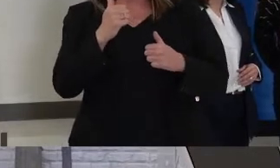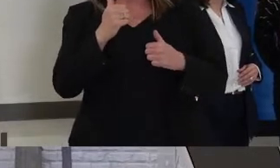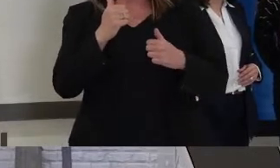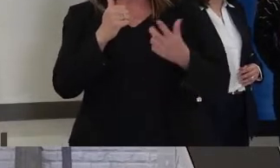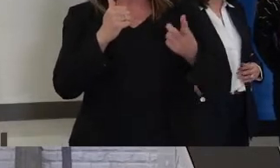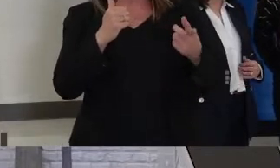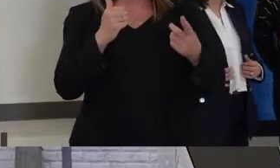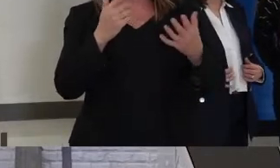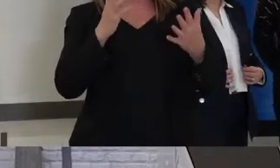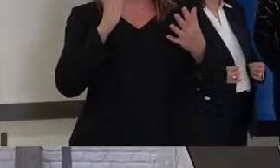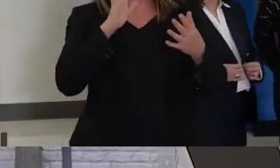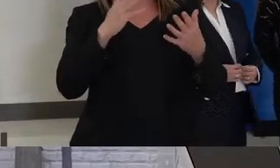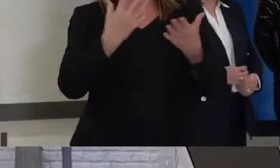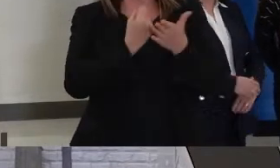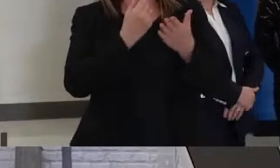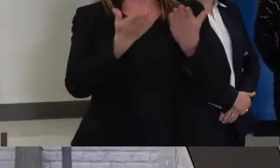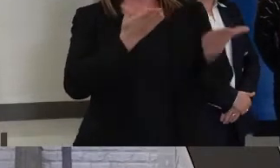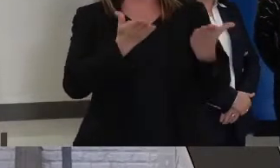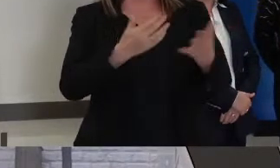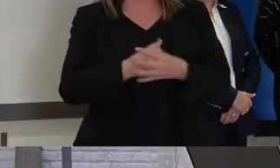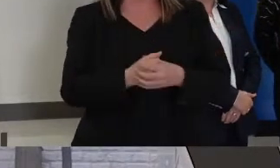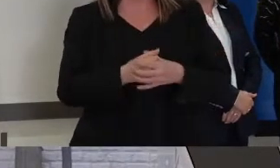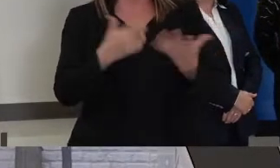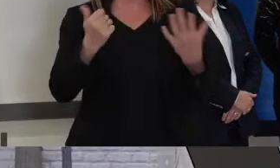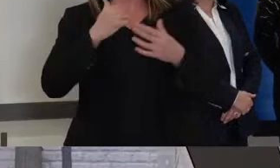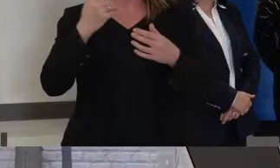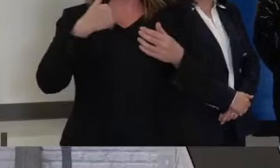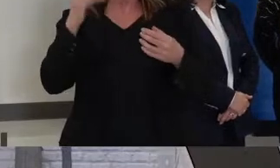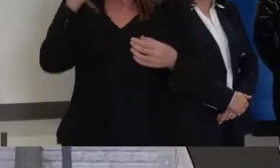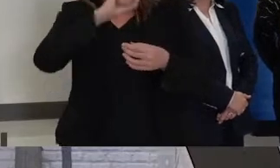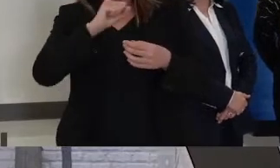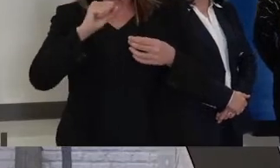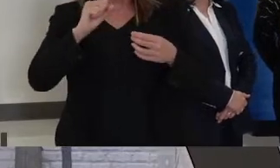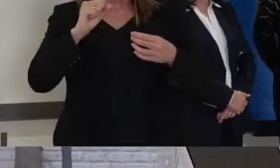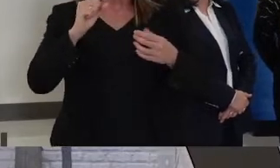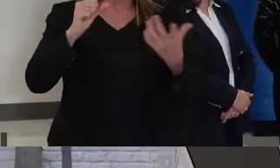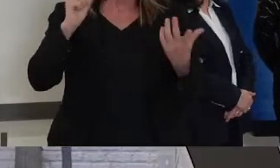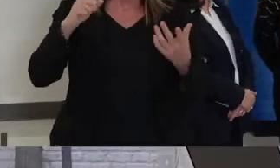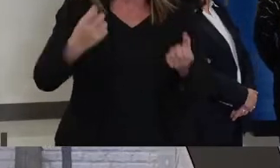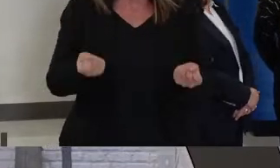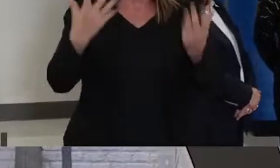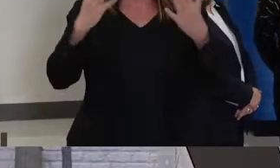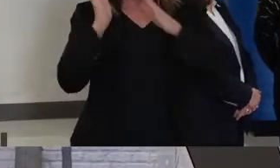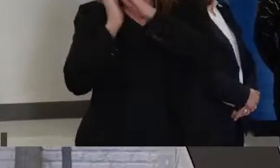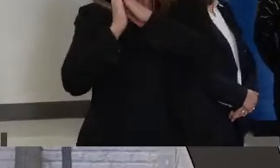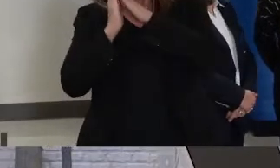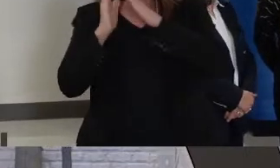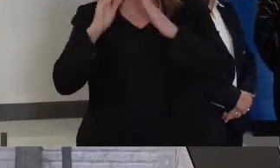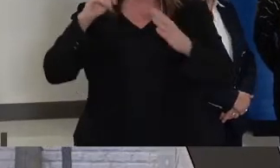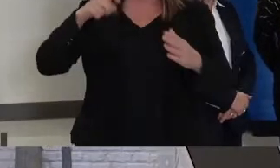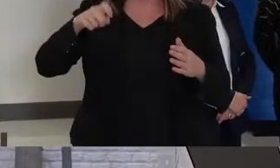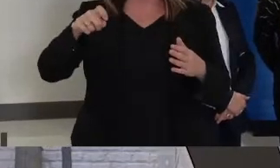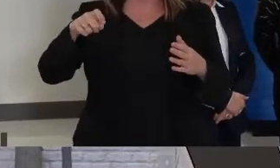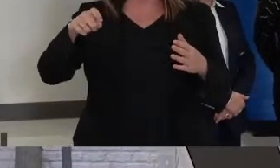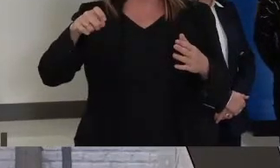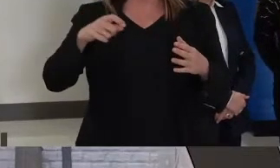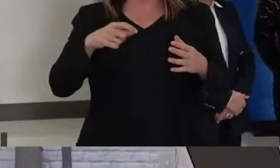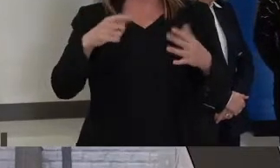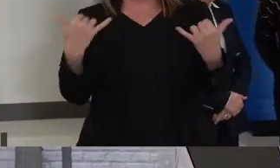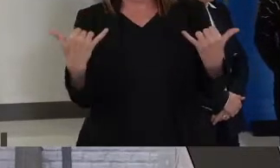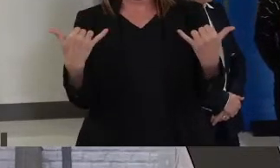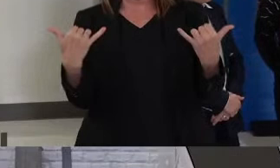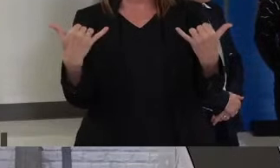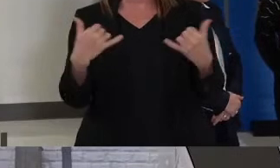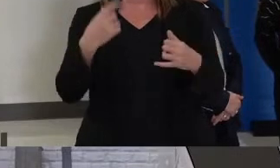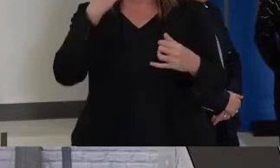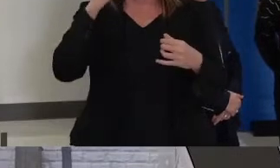served by it. And so is there an estimate for the need for how many beds there actually are needed, that is, now